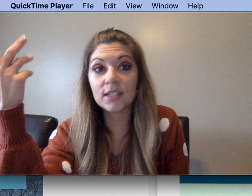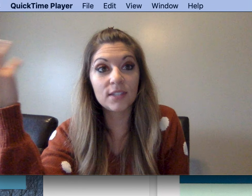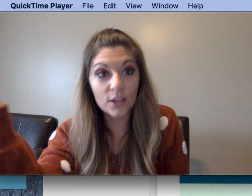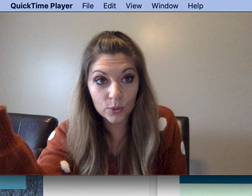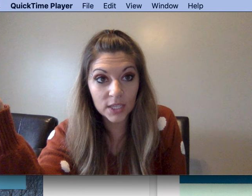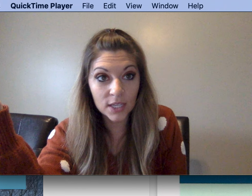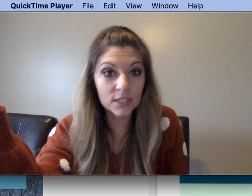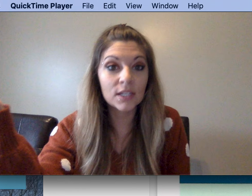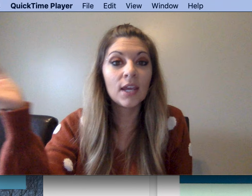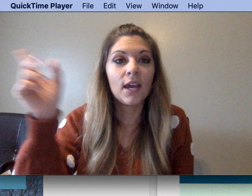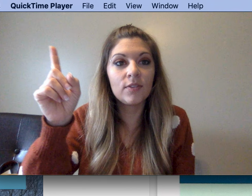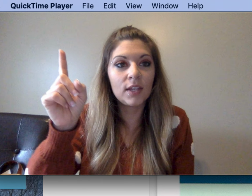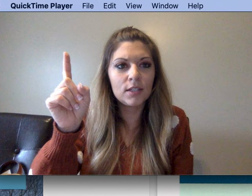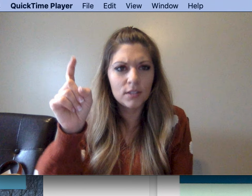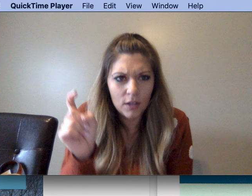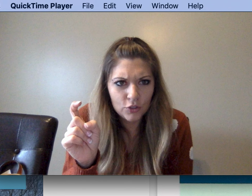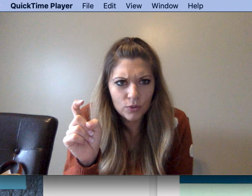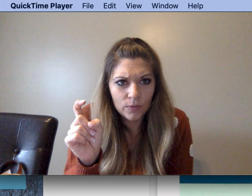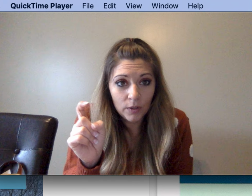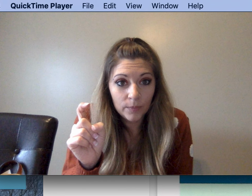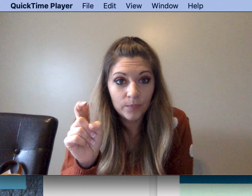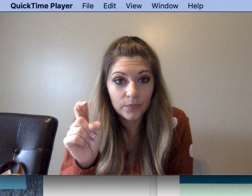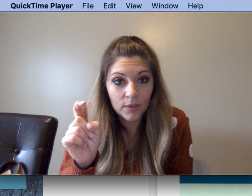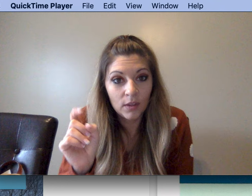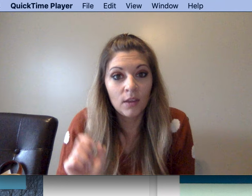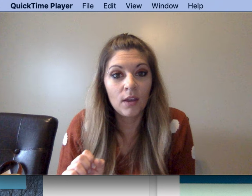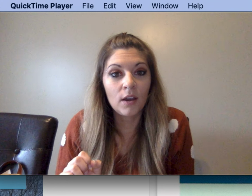to he, say who he is, and then he's hunched over.